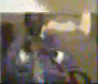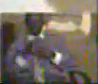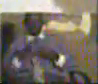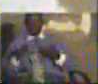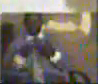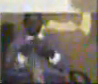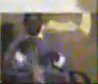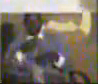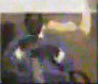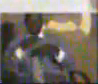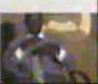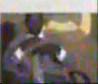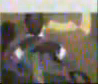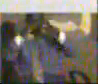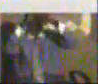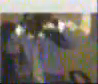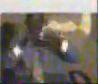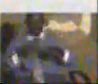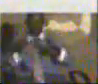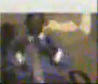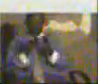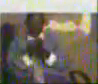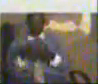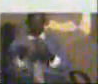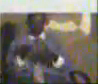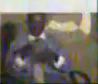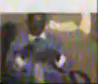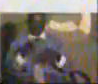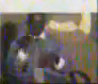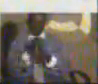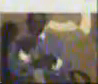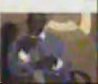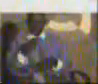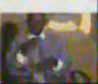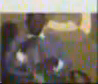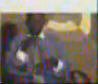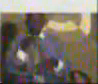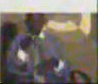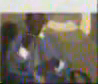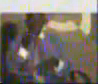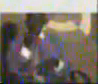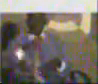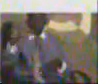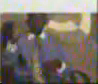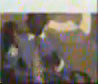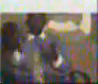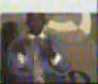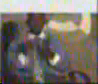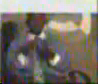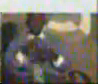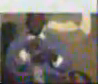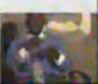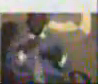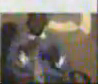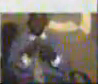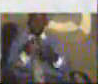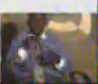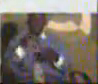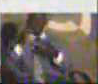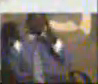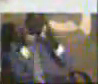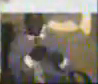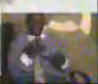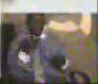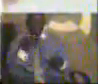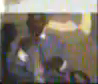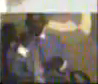premises housing the pump station of the Auchi Water Board, a site that has been totally ravaged by the erosion problem